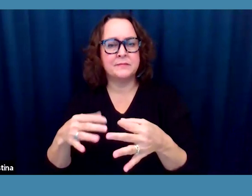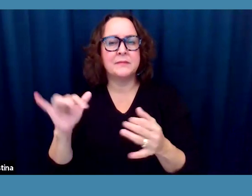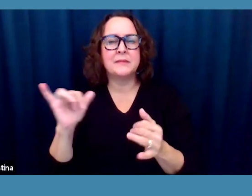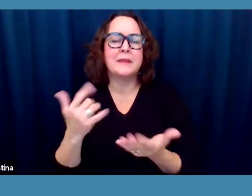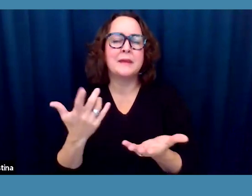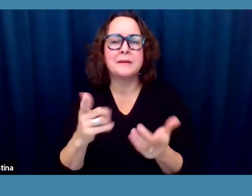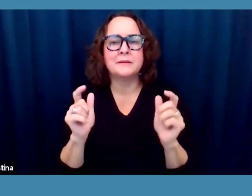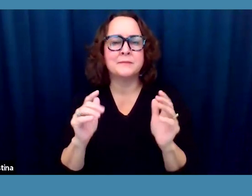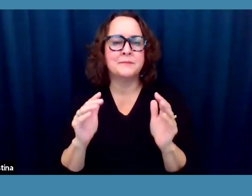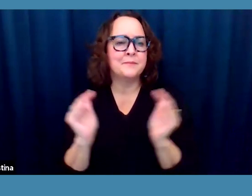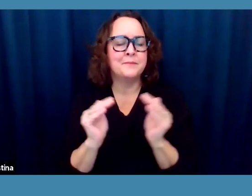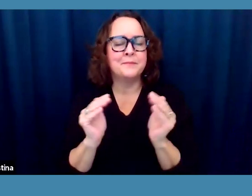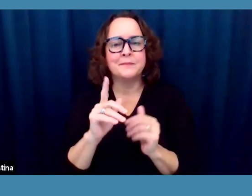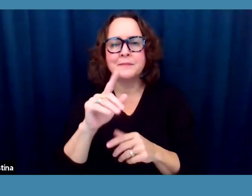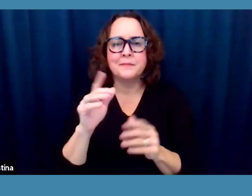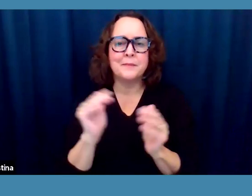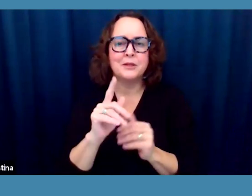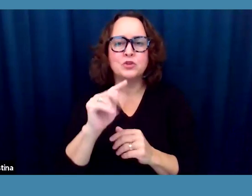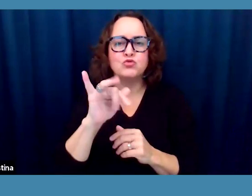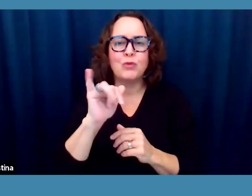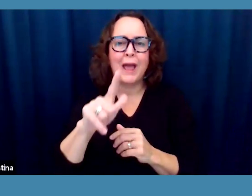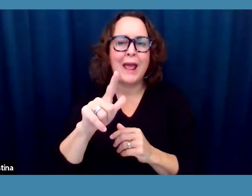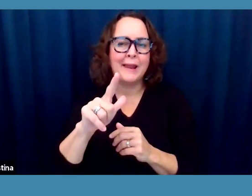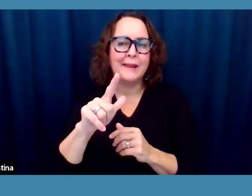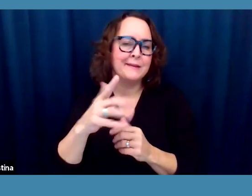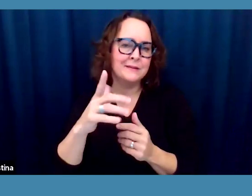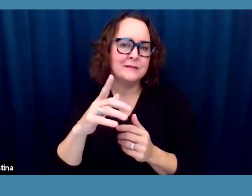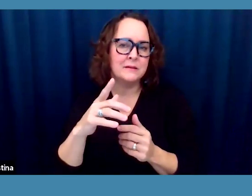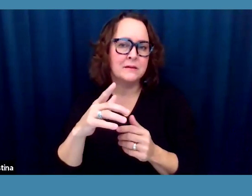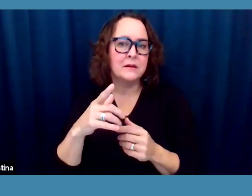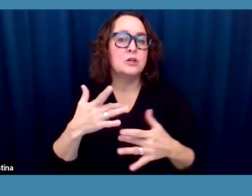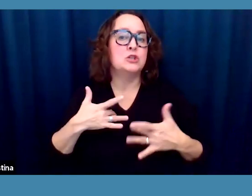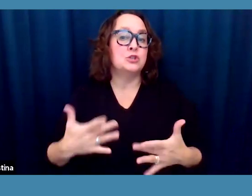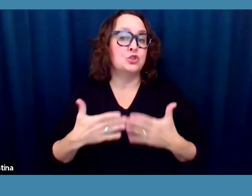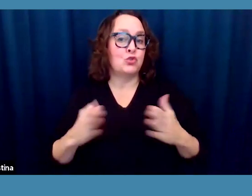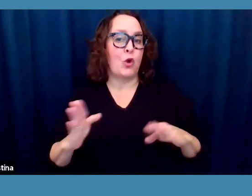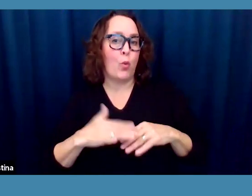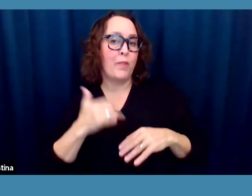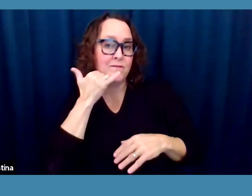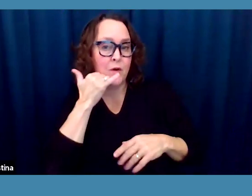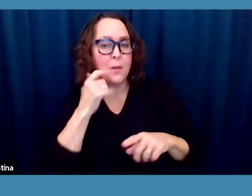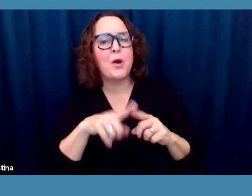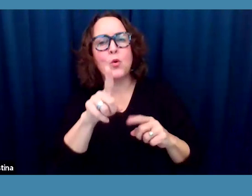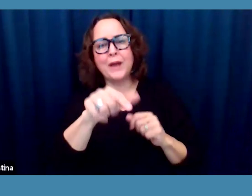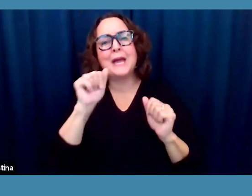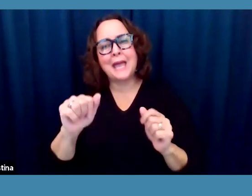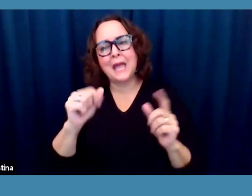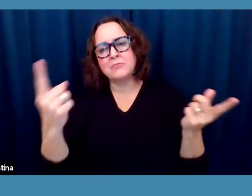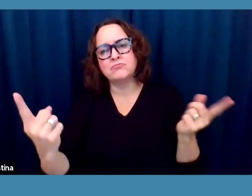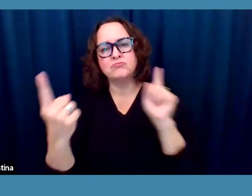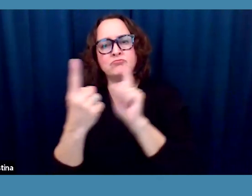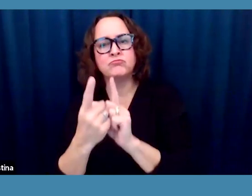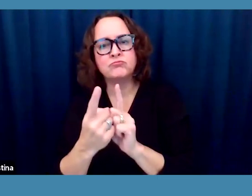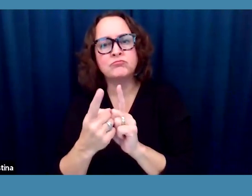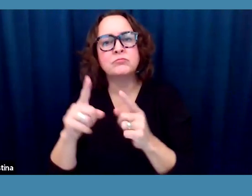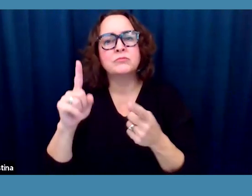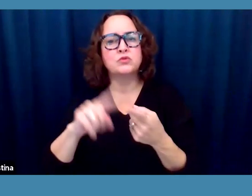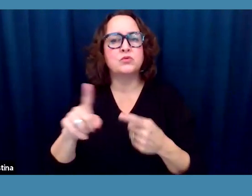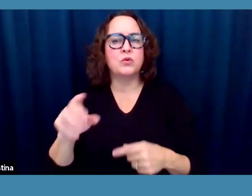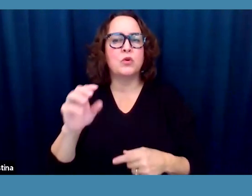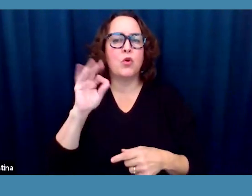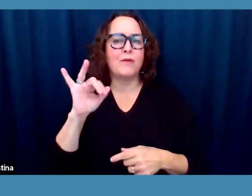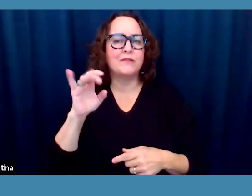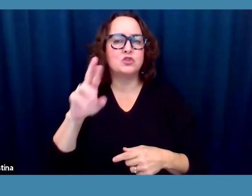trial, and they're generally done over the phone, but you'll be able to go in and plead your case to a hearing officer